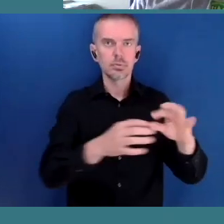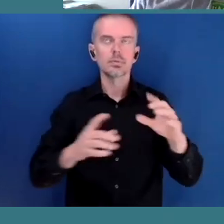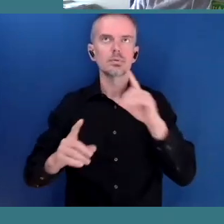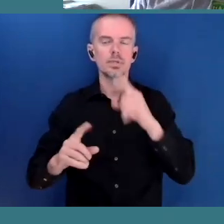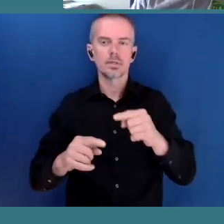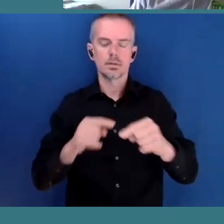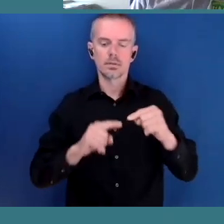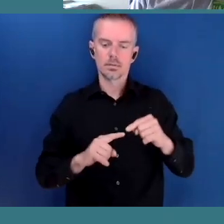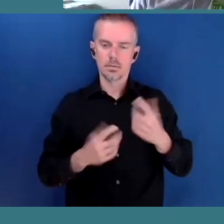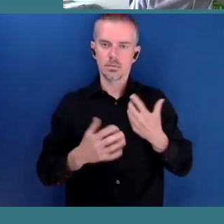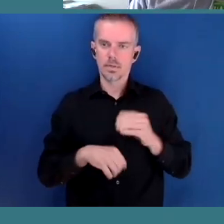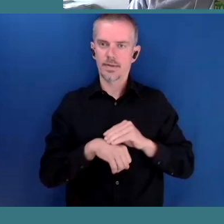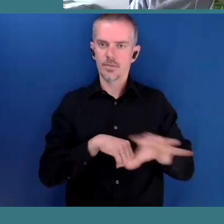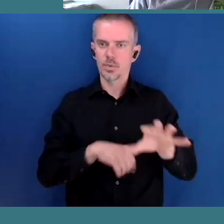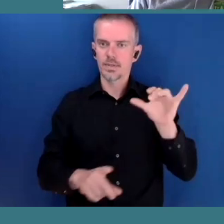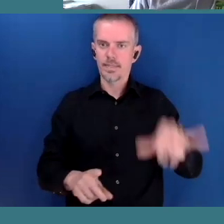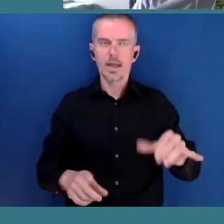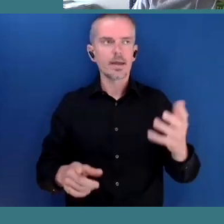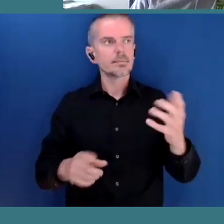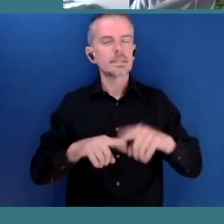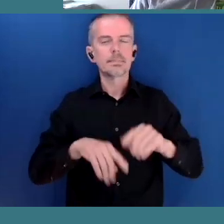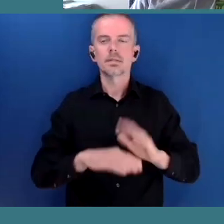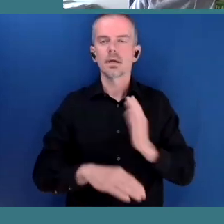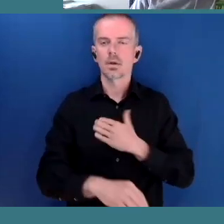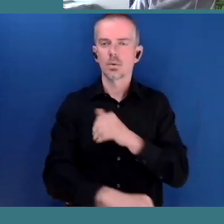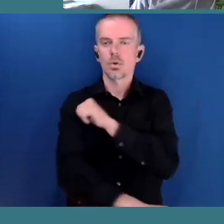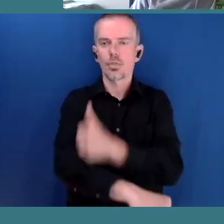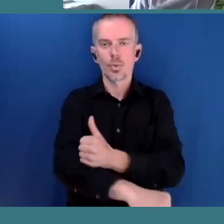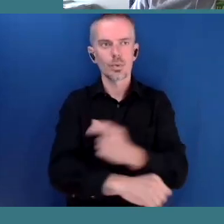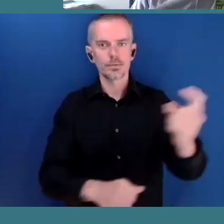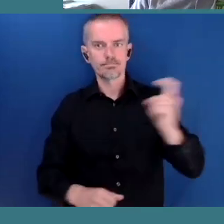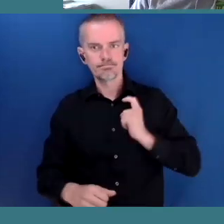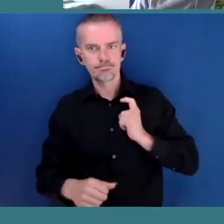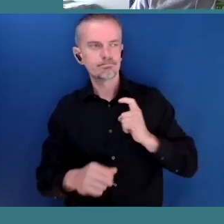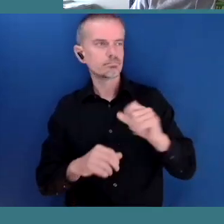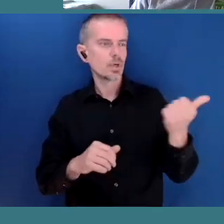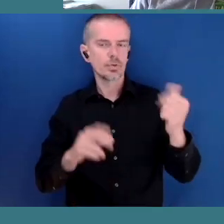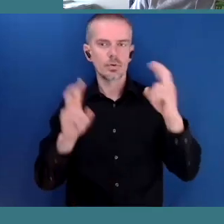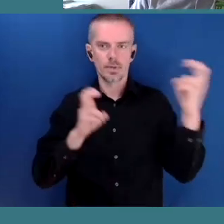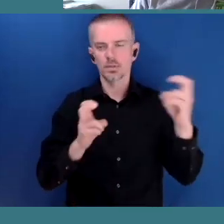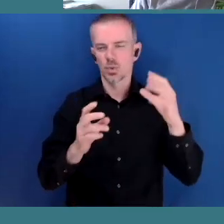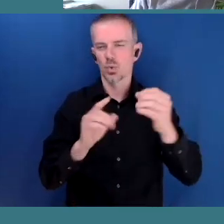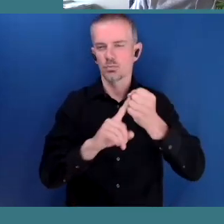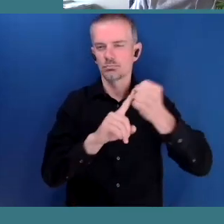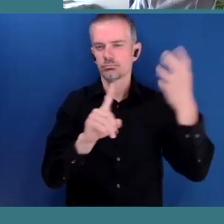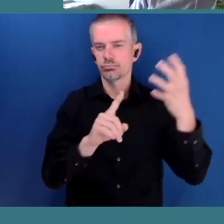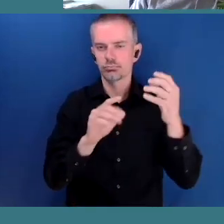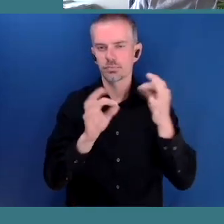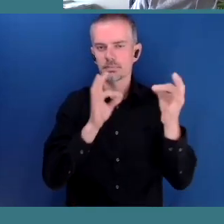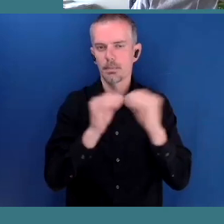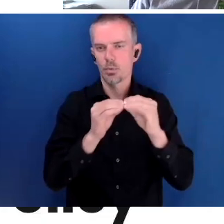our kind of authorities and other factors. And so we'll talk about that a little bit more. We can go to the next